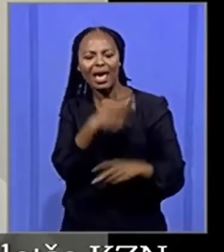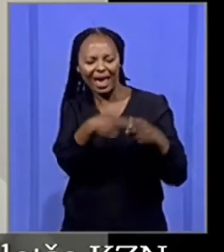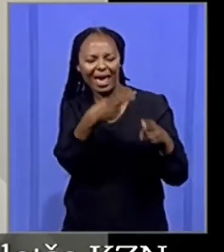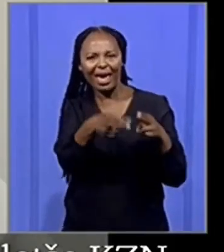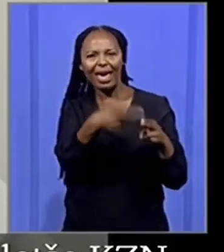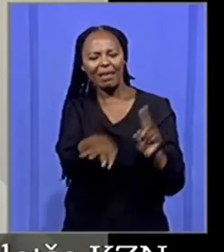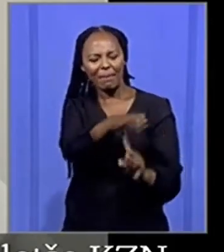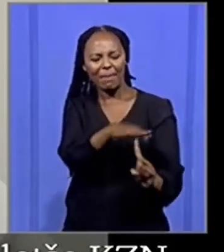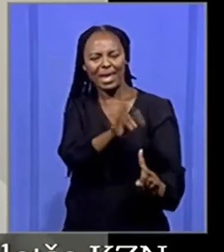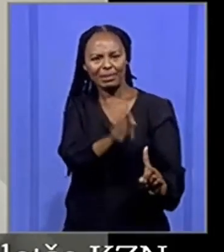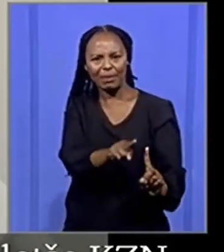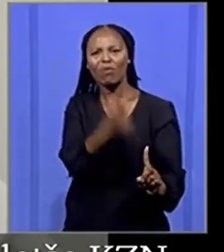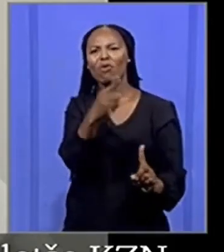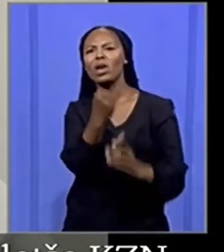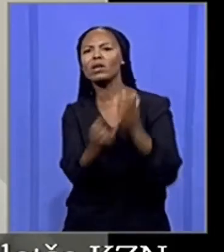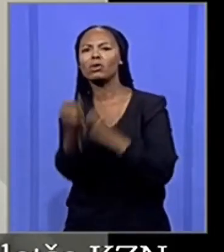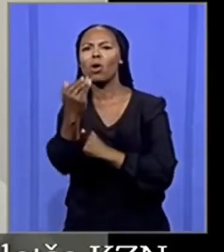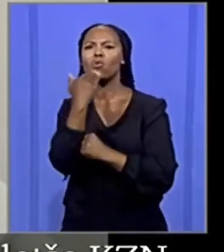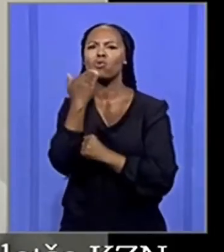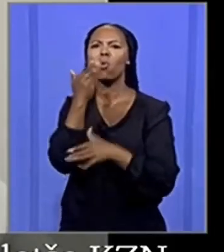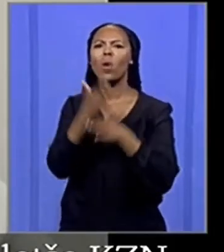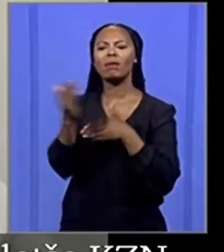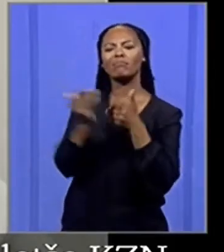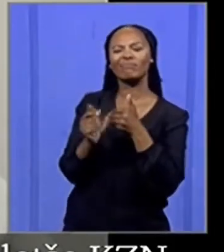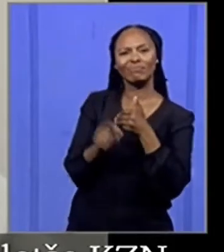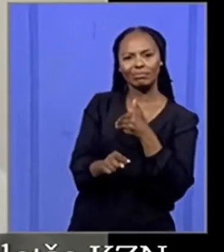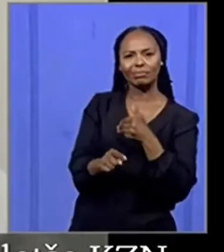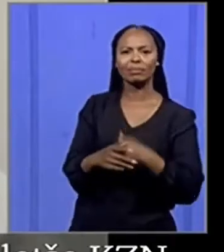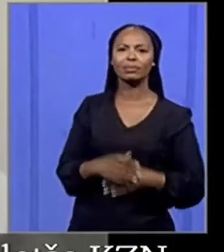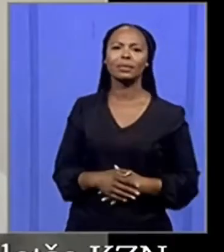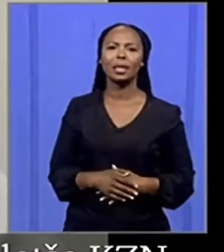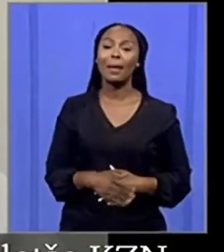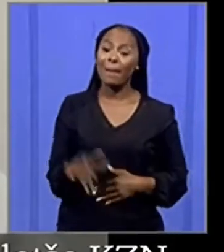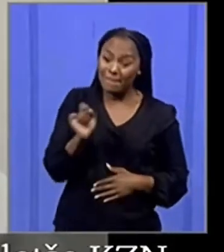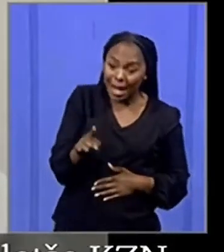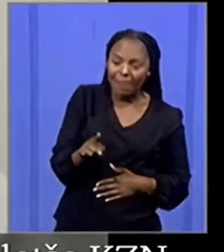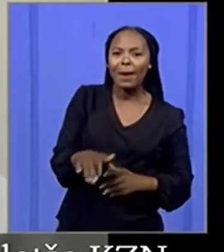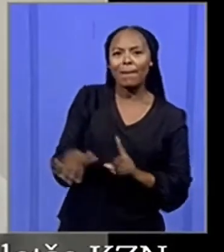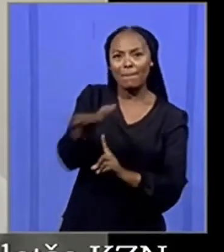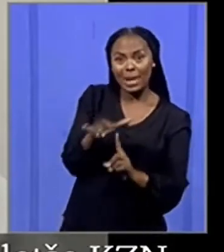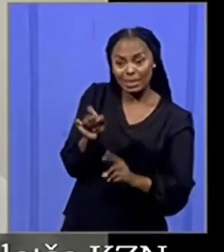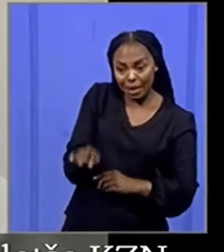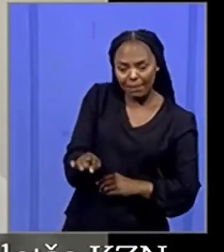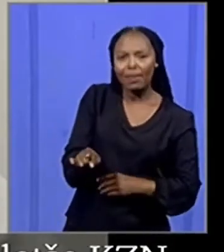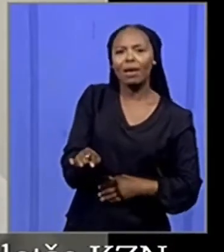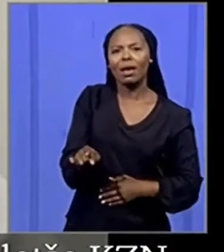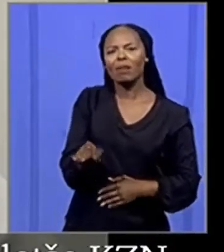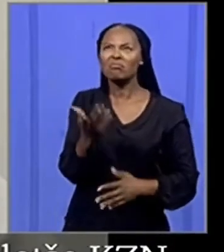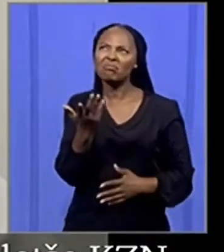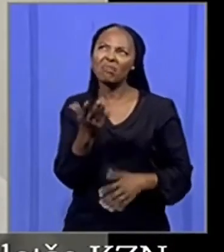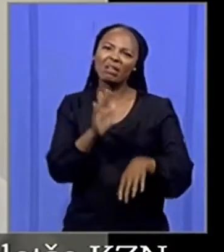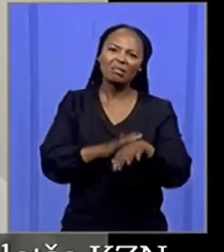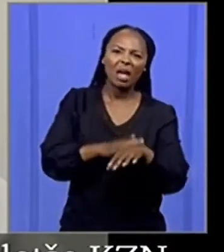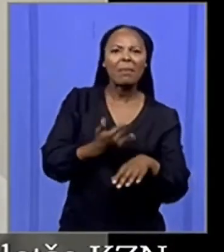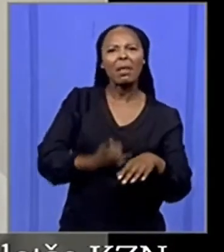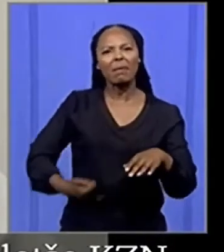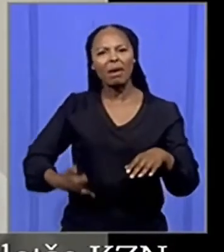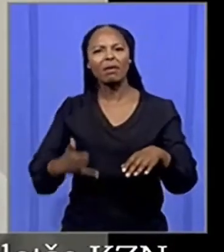to individuals who work not very far from the area. At about 11:30, 12 o'clock in the